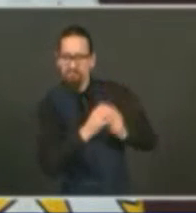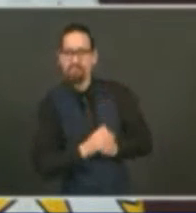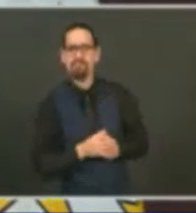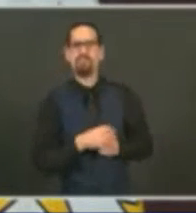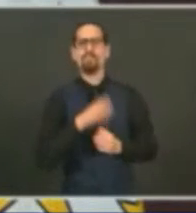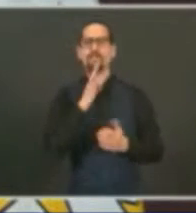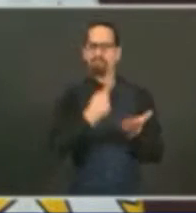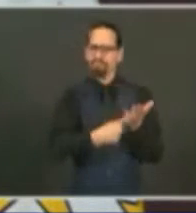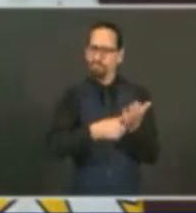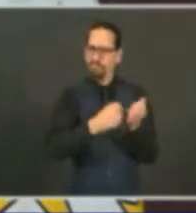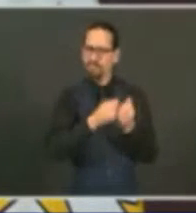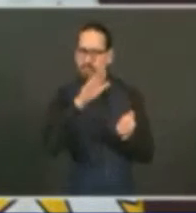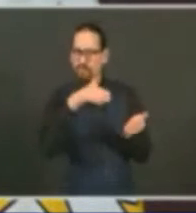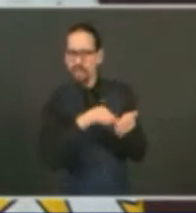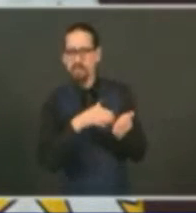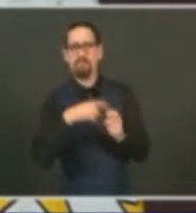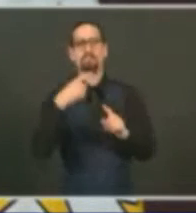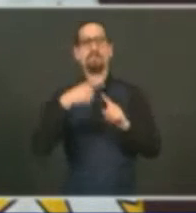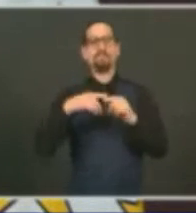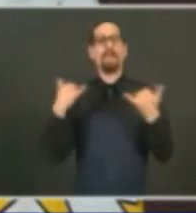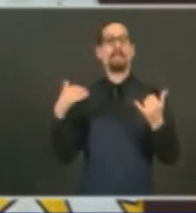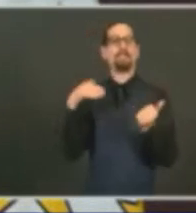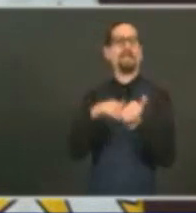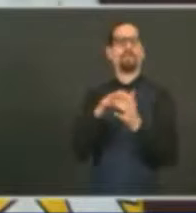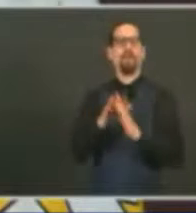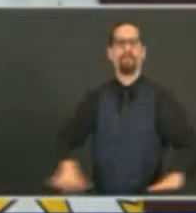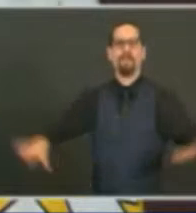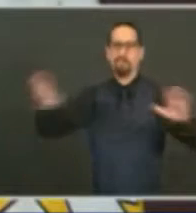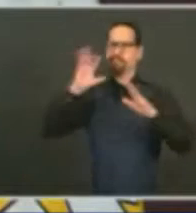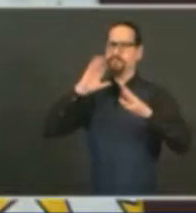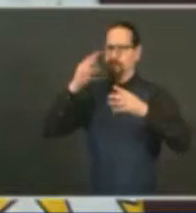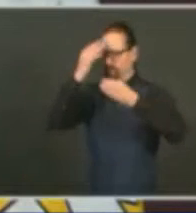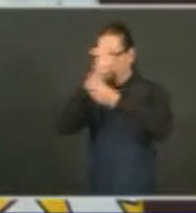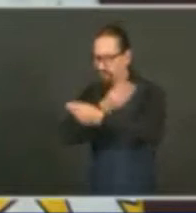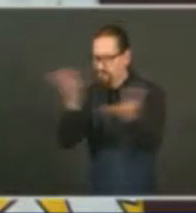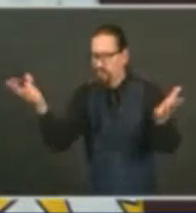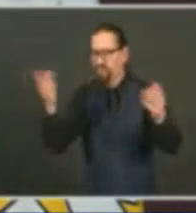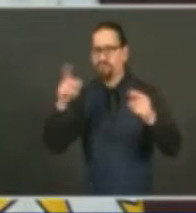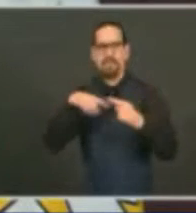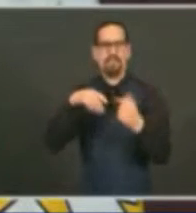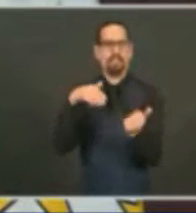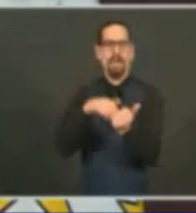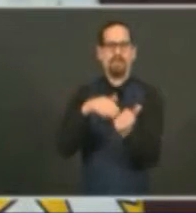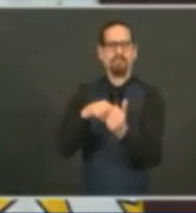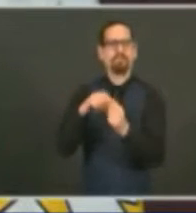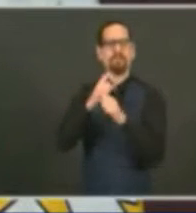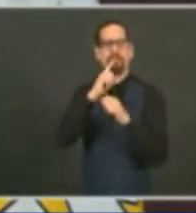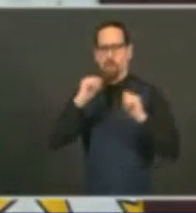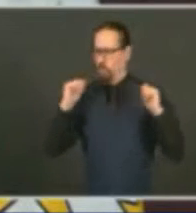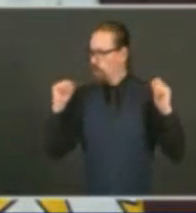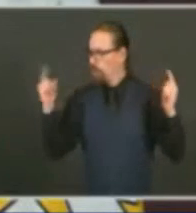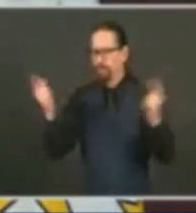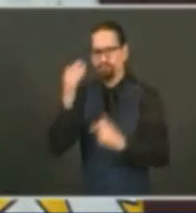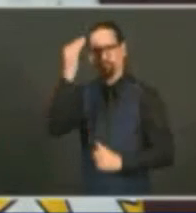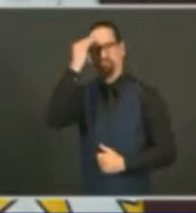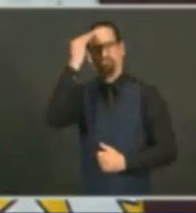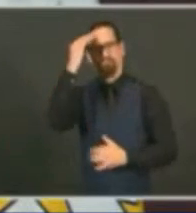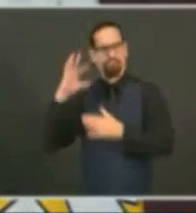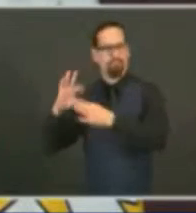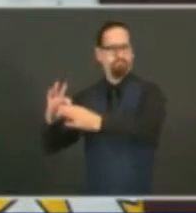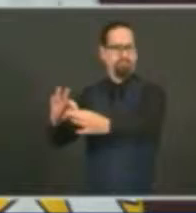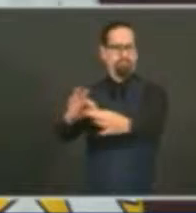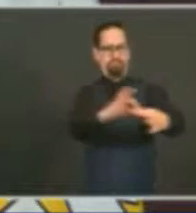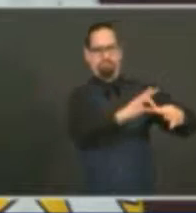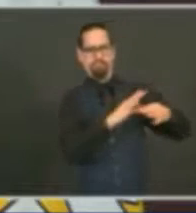with hundreds of them yesterday so that we can coordinate this treatment with them for you as their